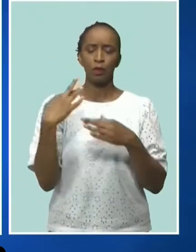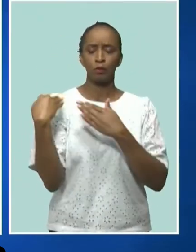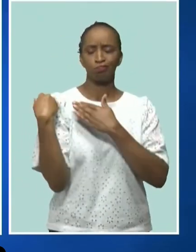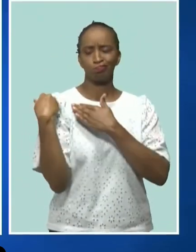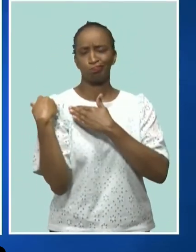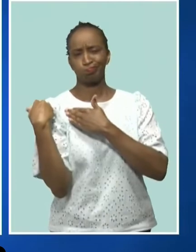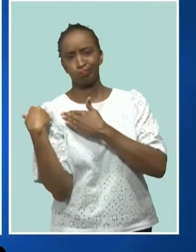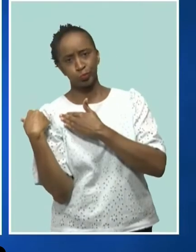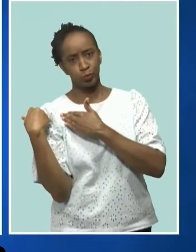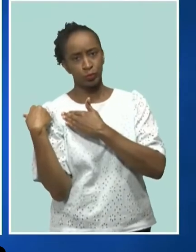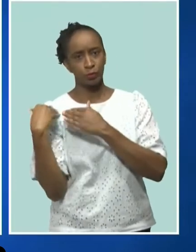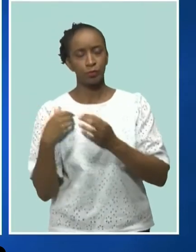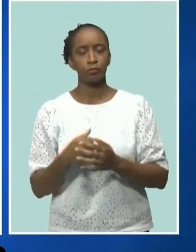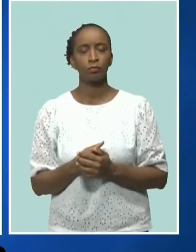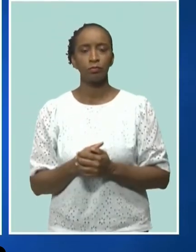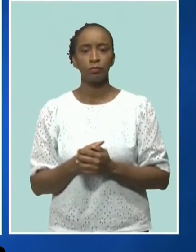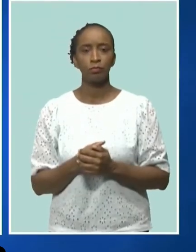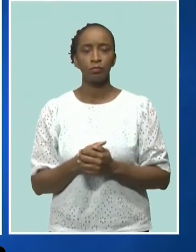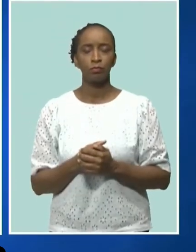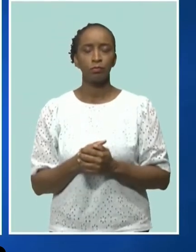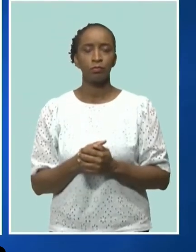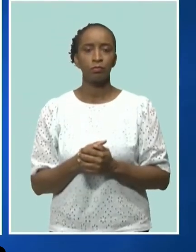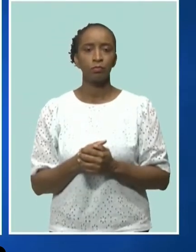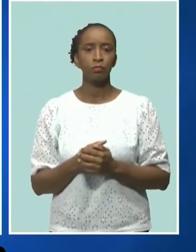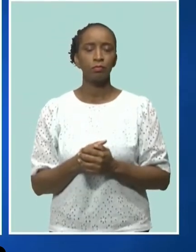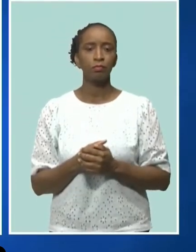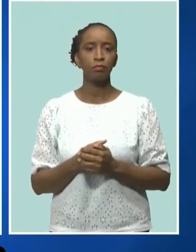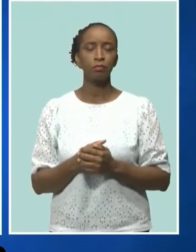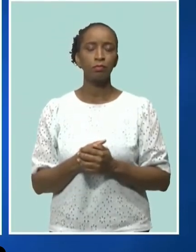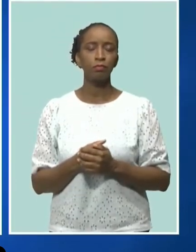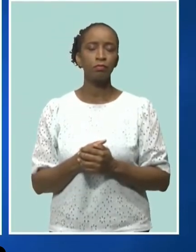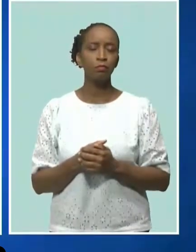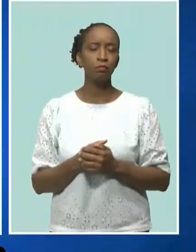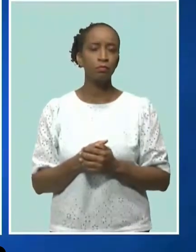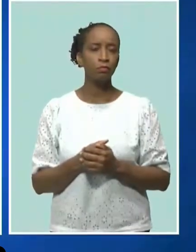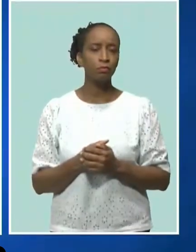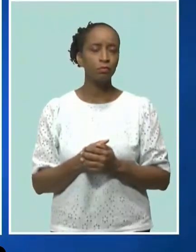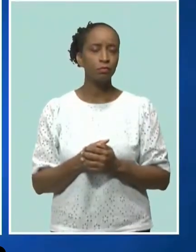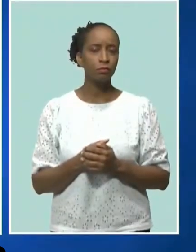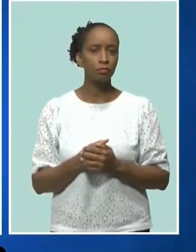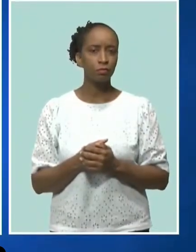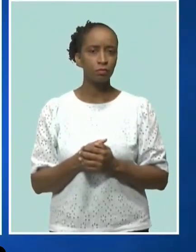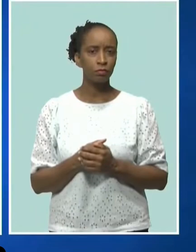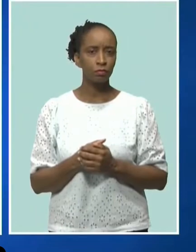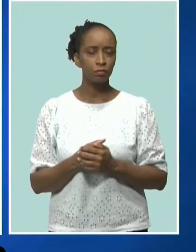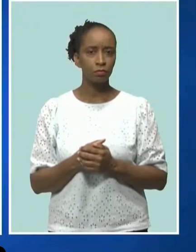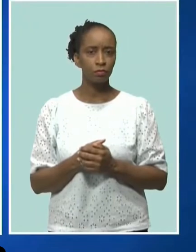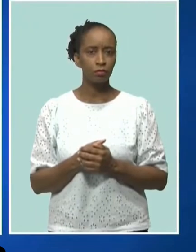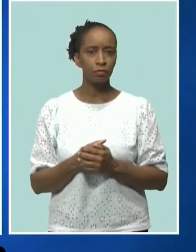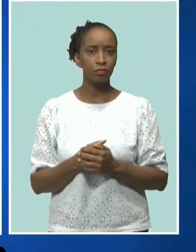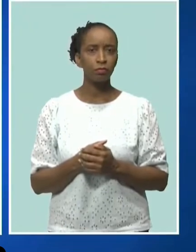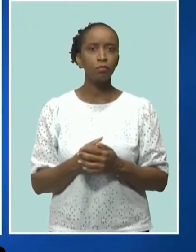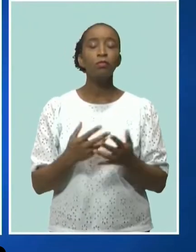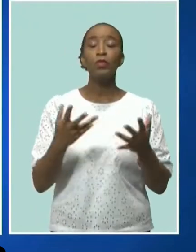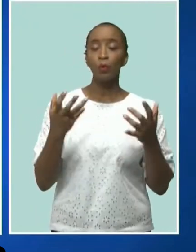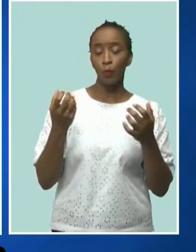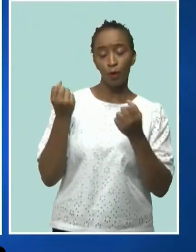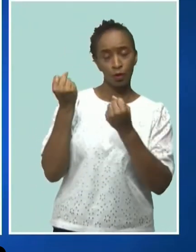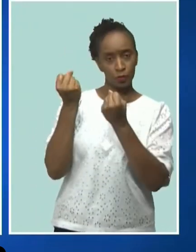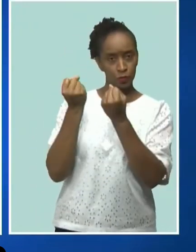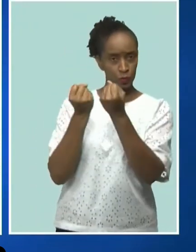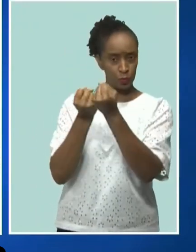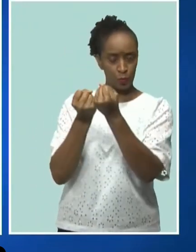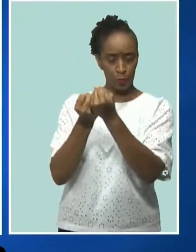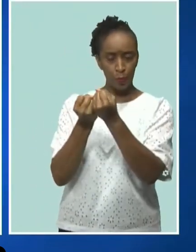us as it relates to assisting in getting the criminal justice system functioning at its optimum level.